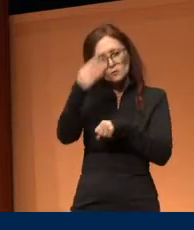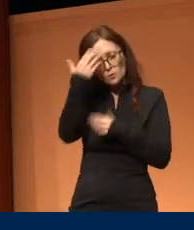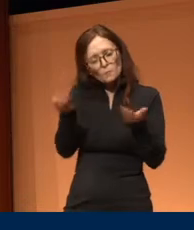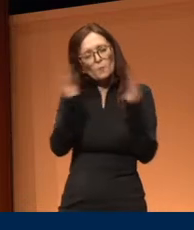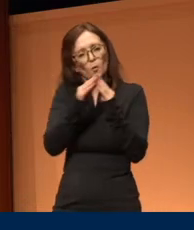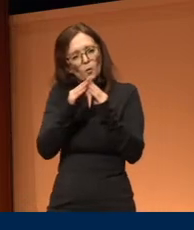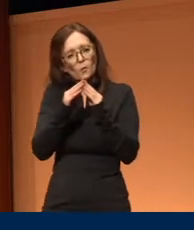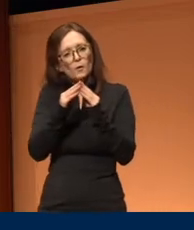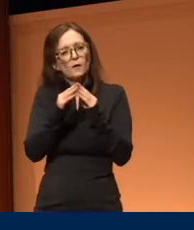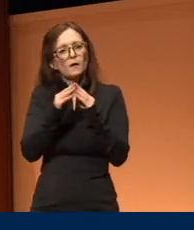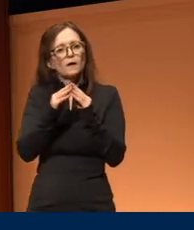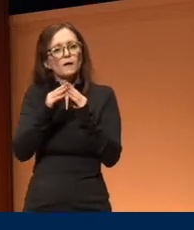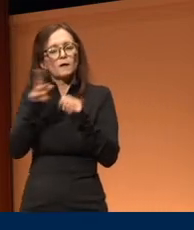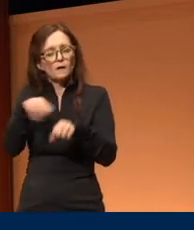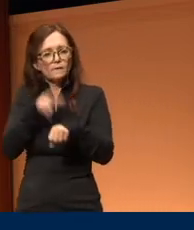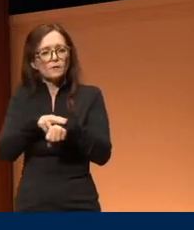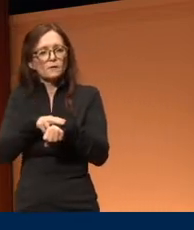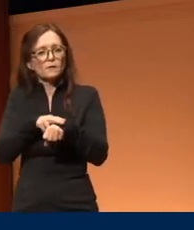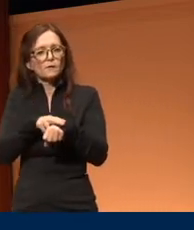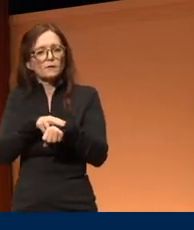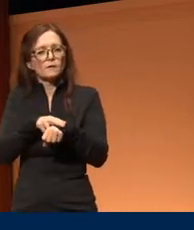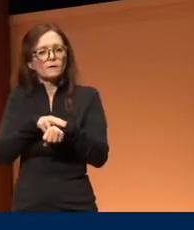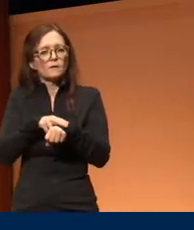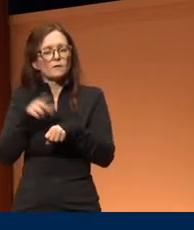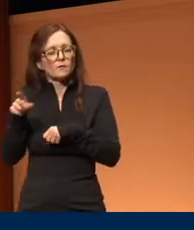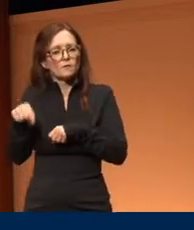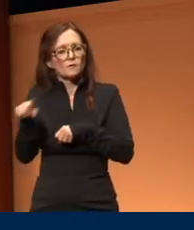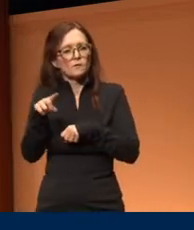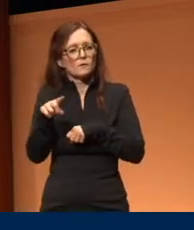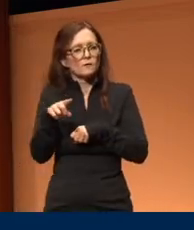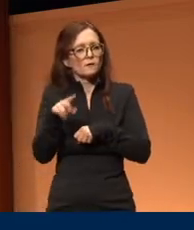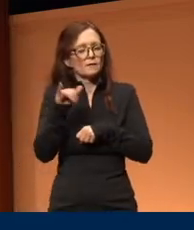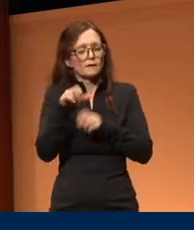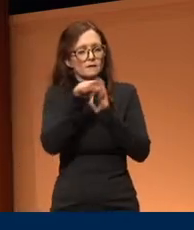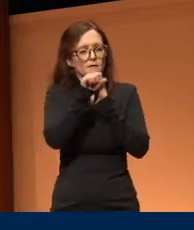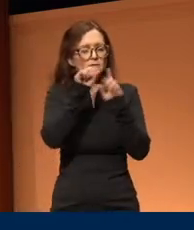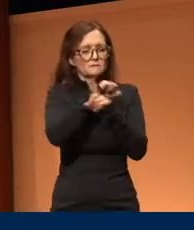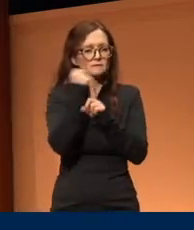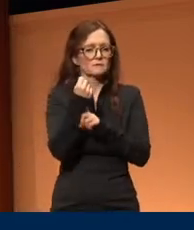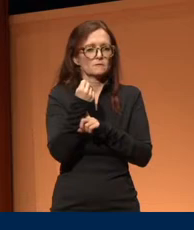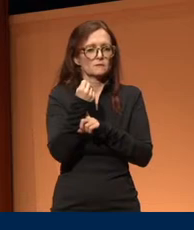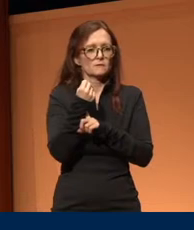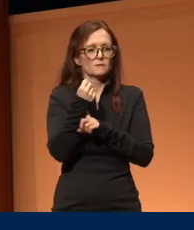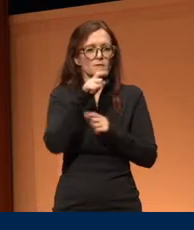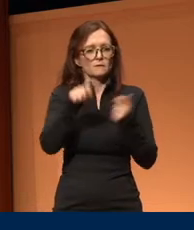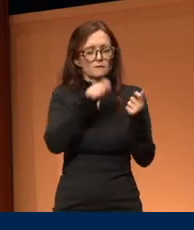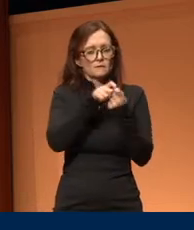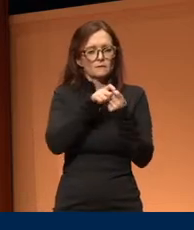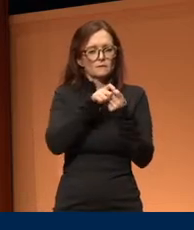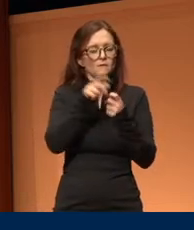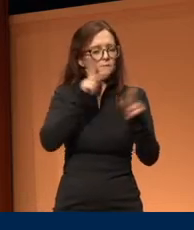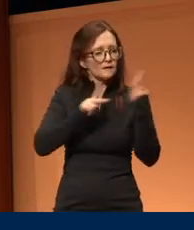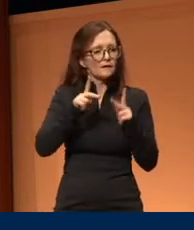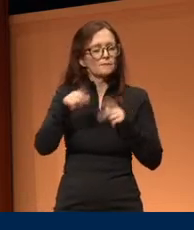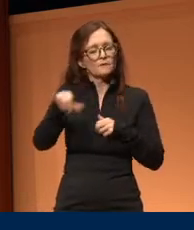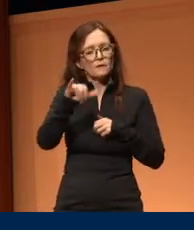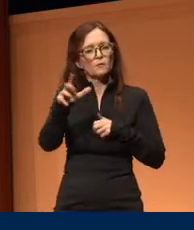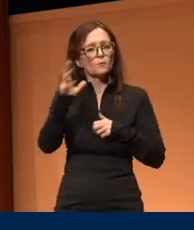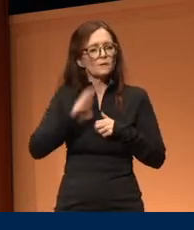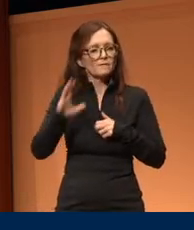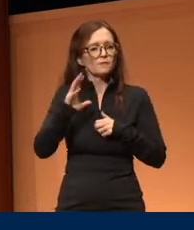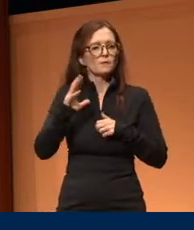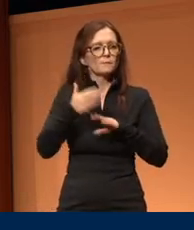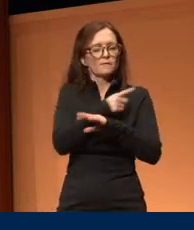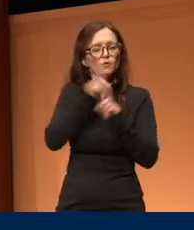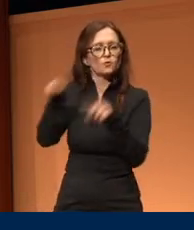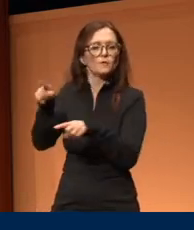course, they'll have more access to experts. Of course, they'll have more access to politicians, so they won't be exactly like the people they were prior to